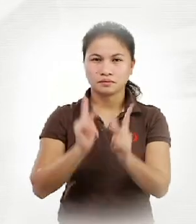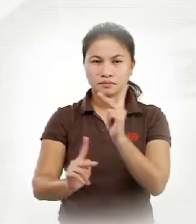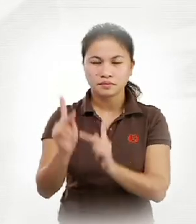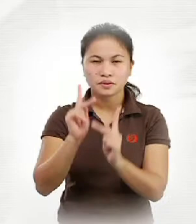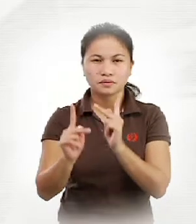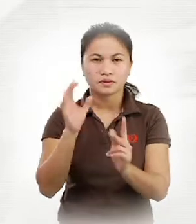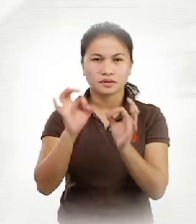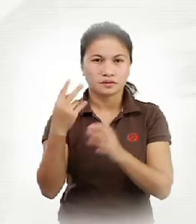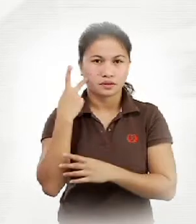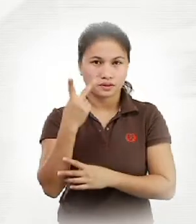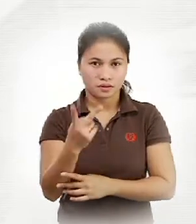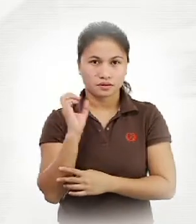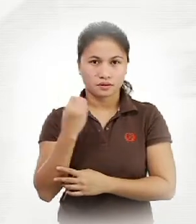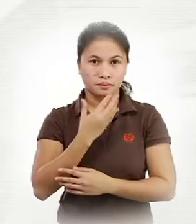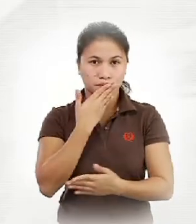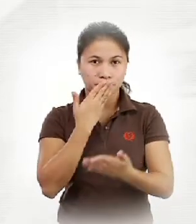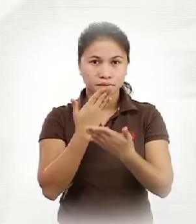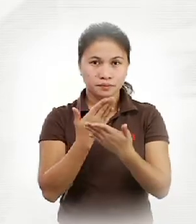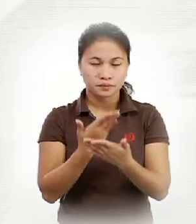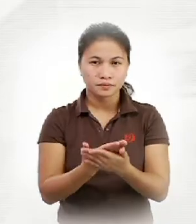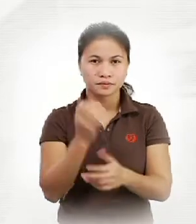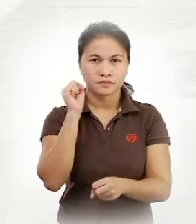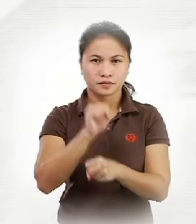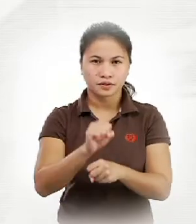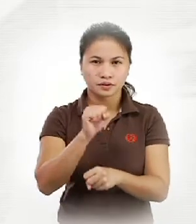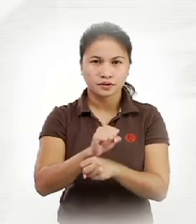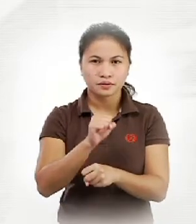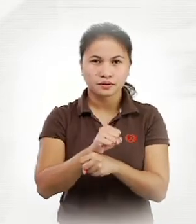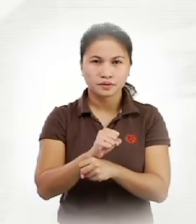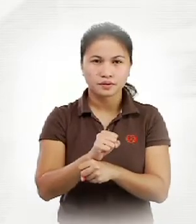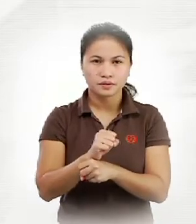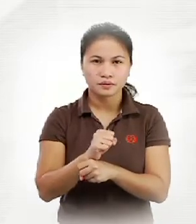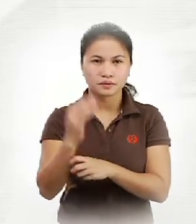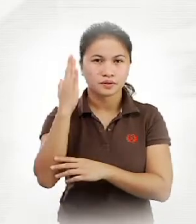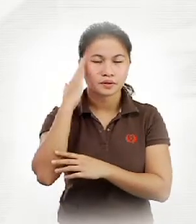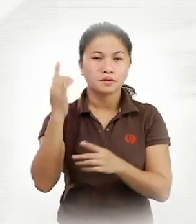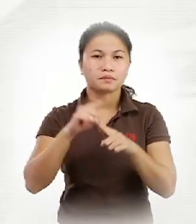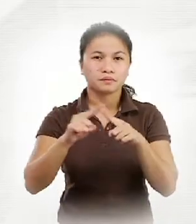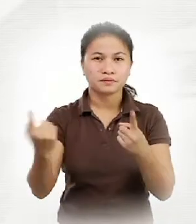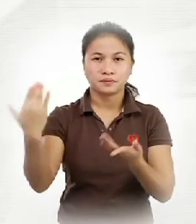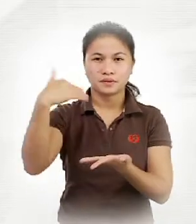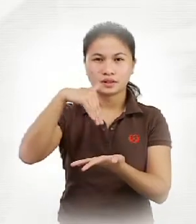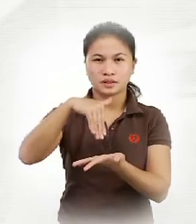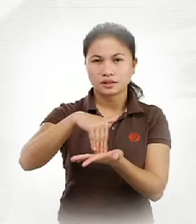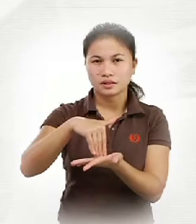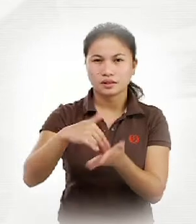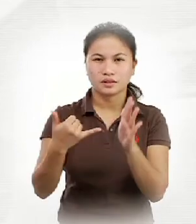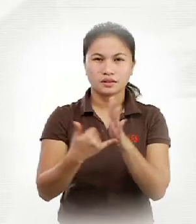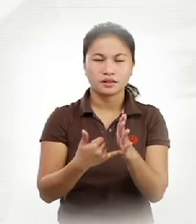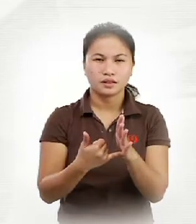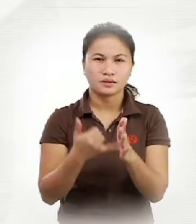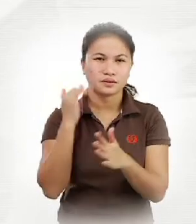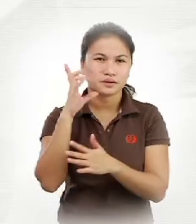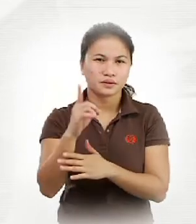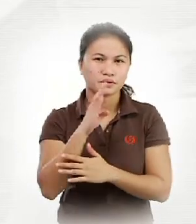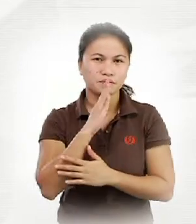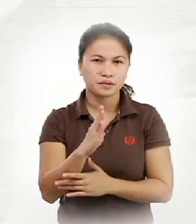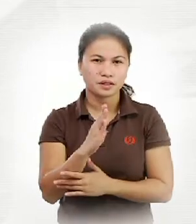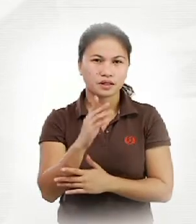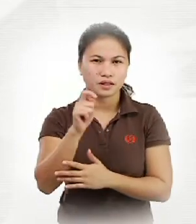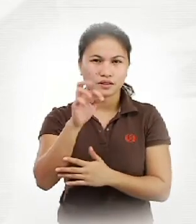our good works and who reciprocate our goodness. But again, it could be a trap. I could be doing good